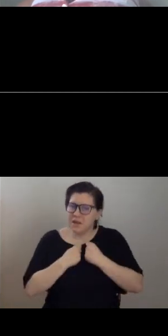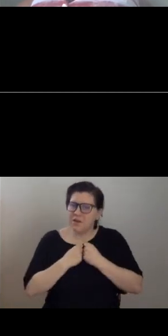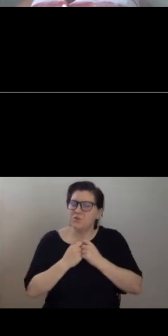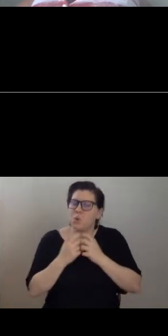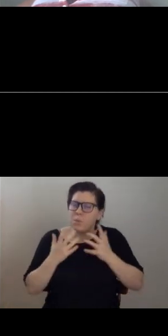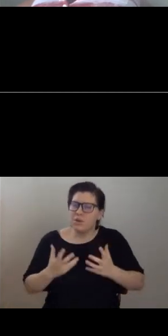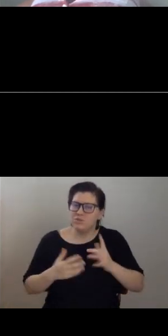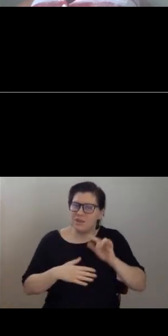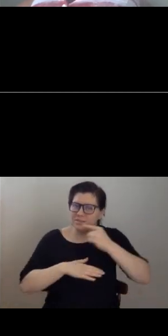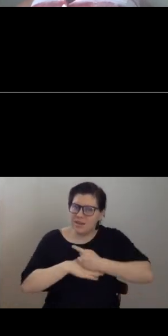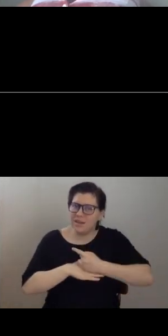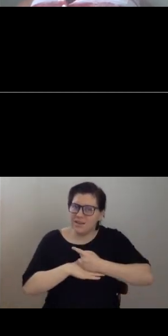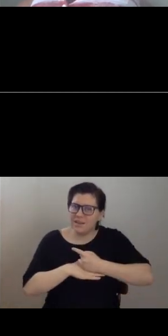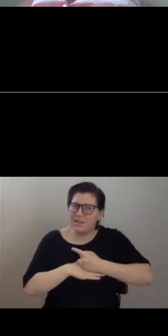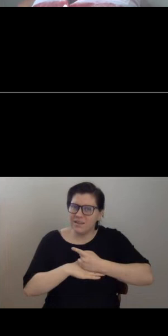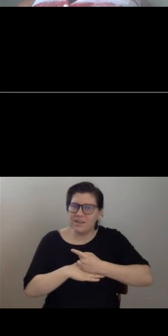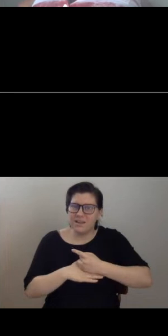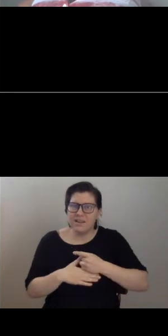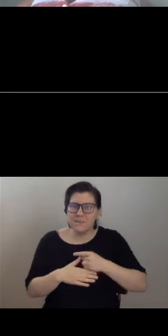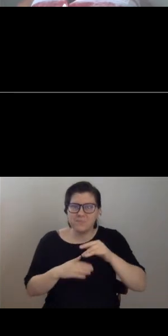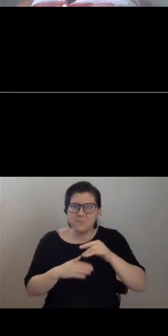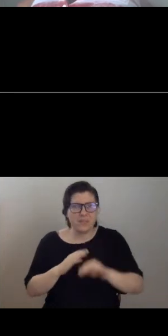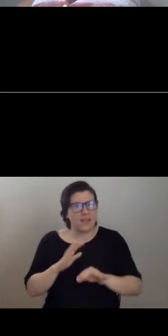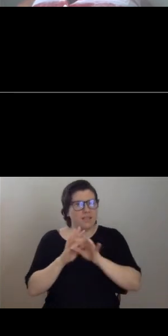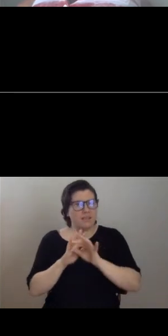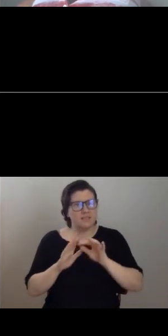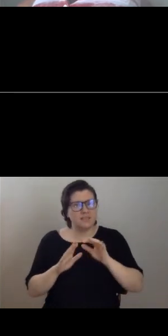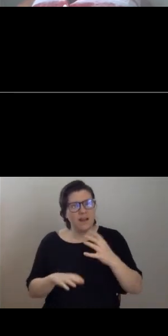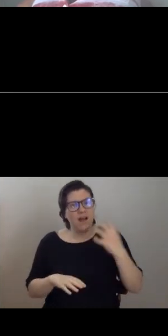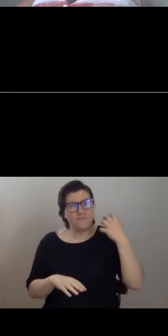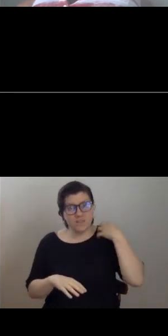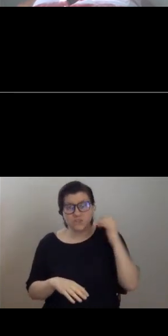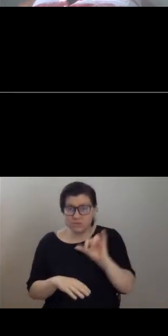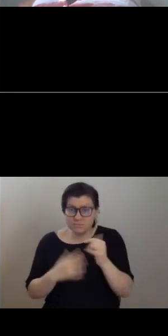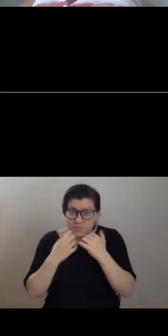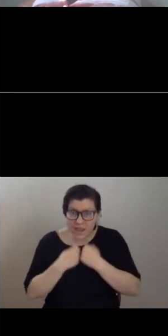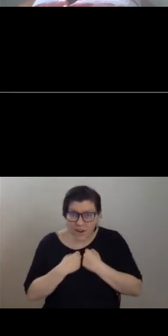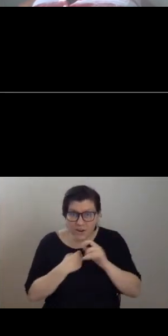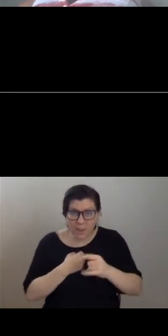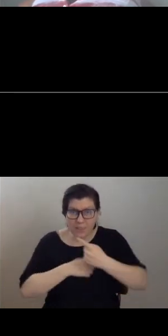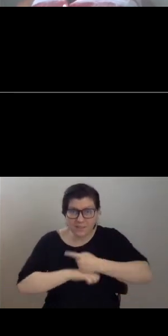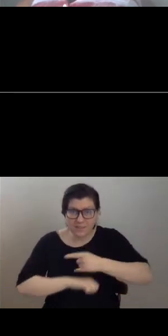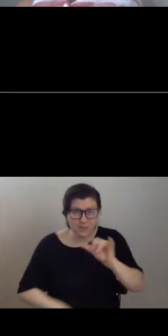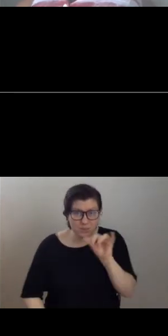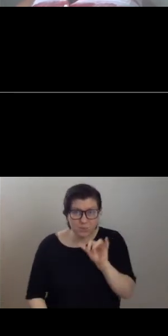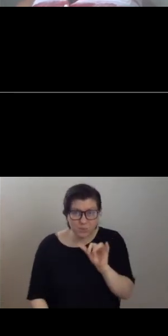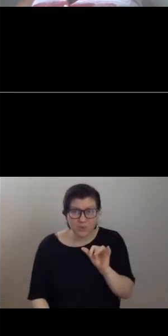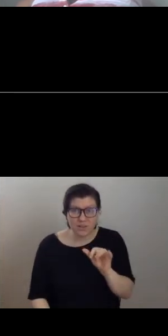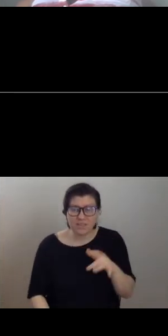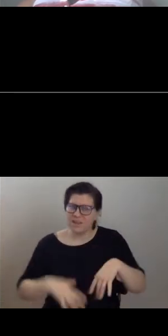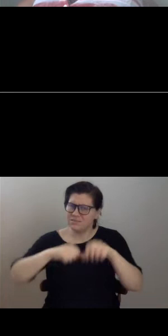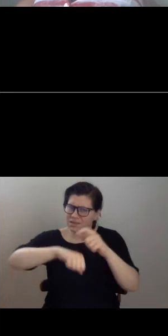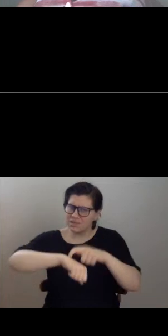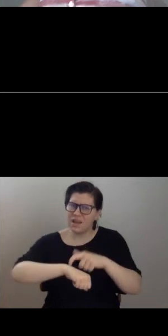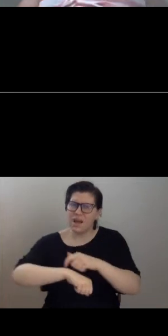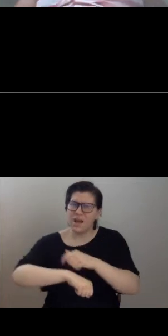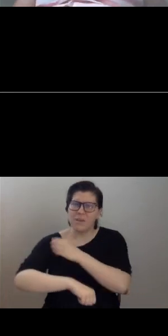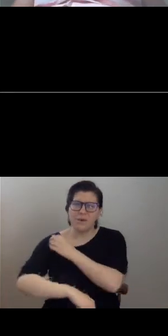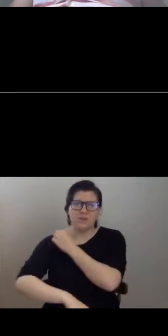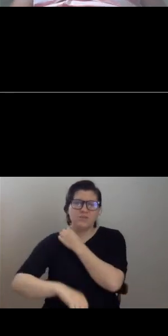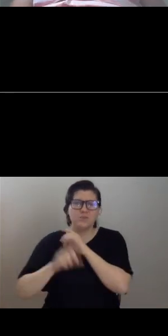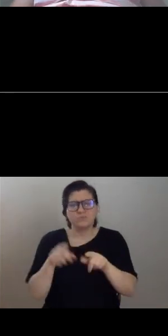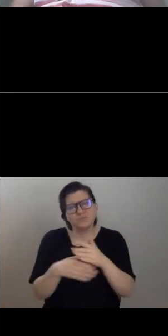day, and the elected officials as well care about that day and take time to come and share things